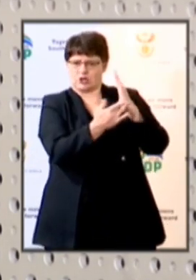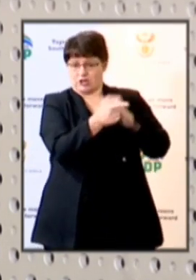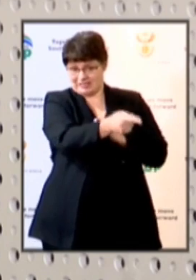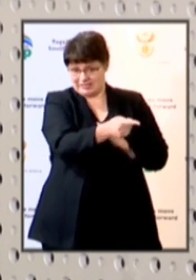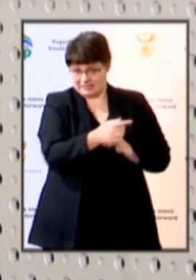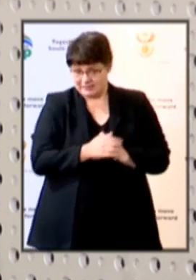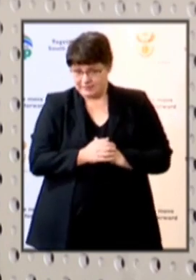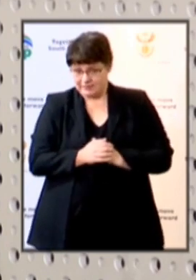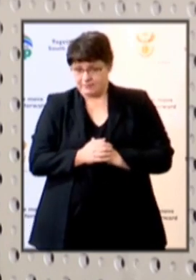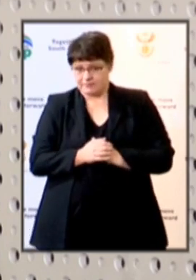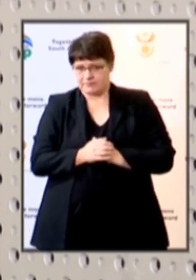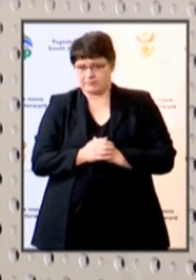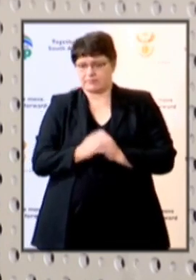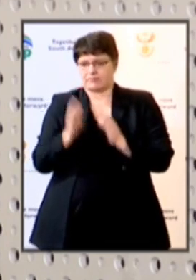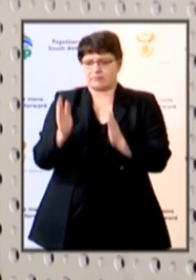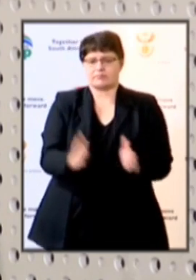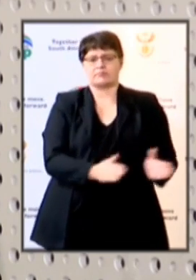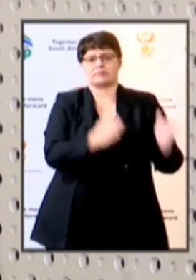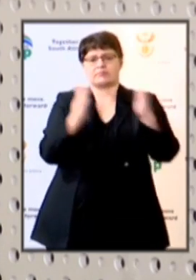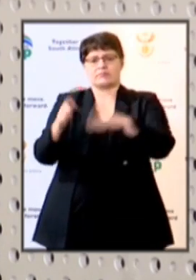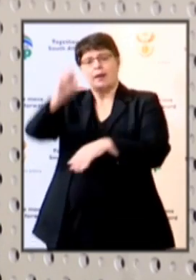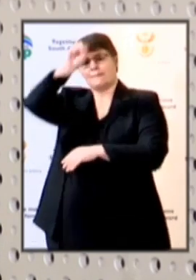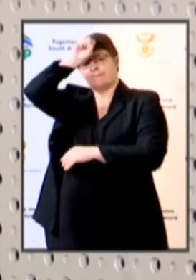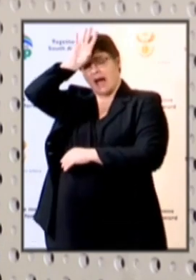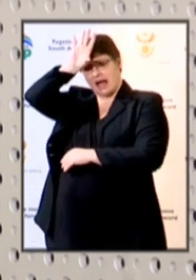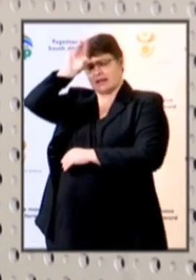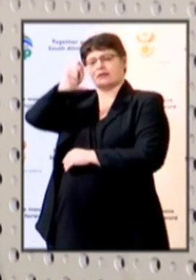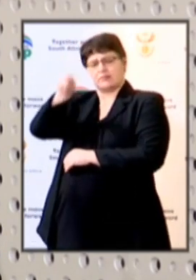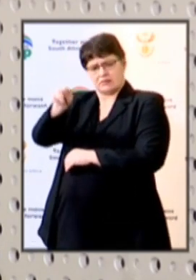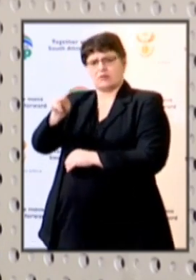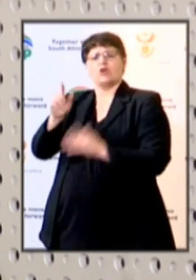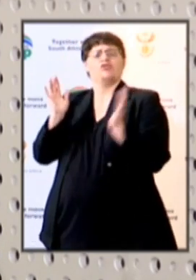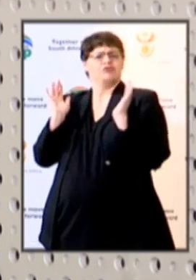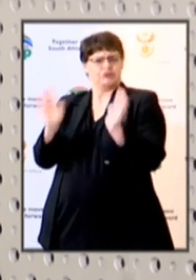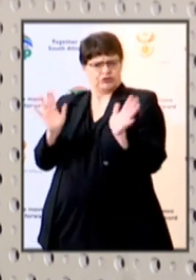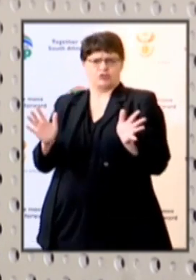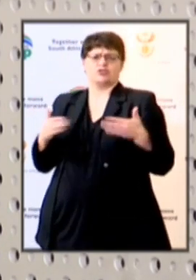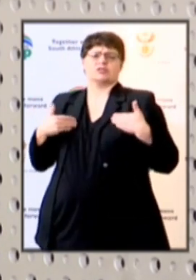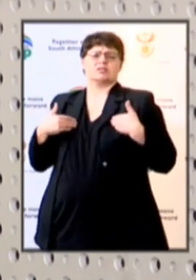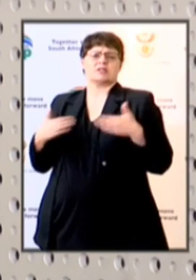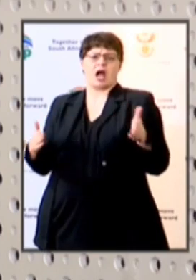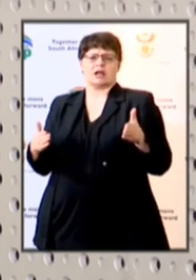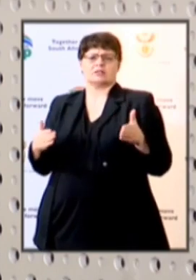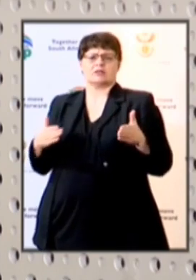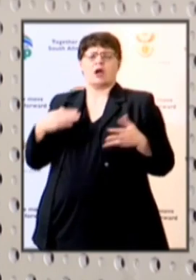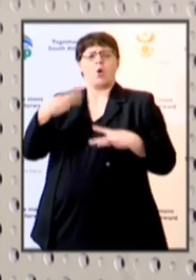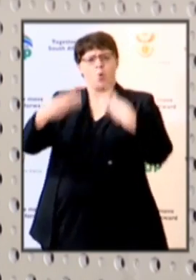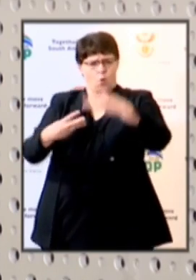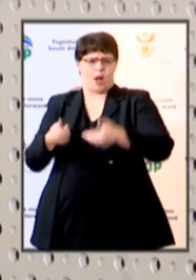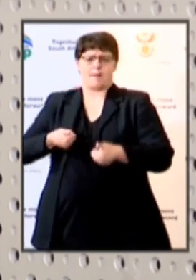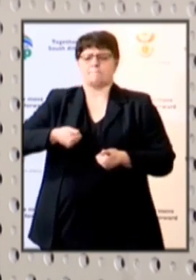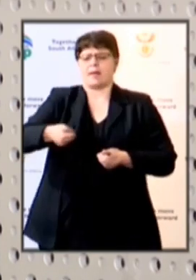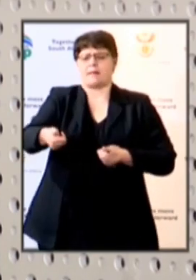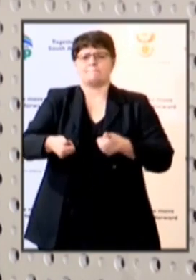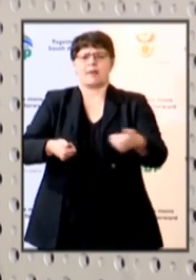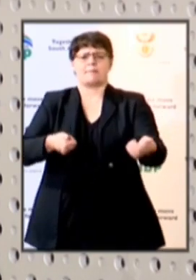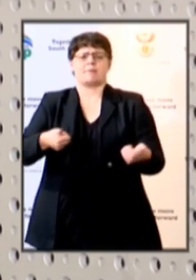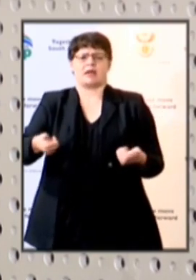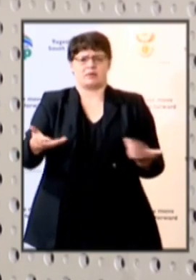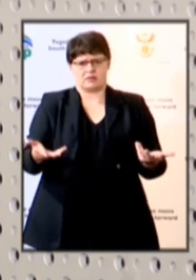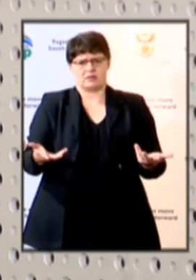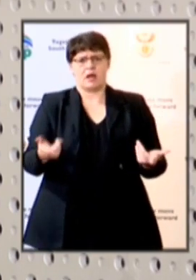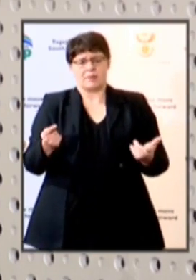I move next to mining. Mining has already begun the process of workers returning to work. They do